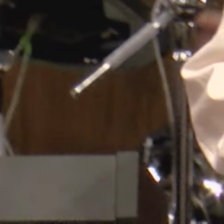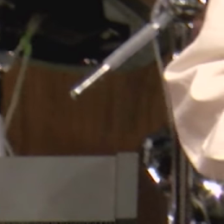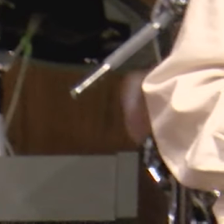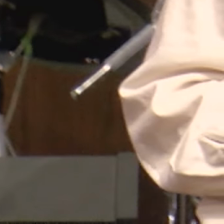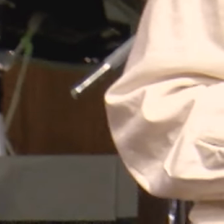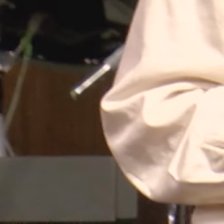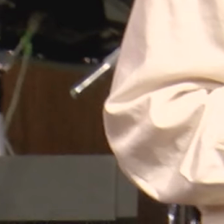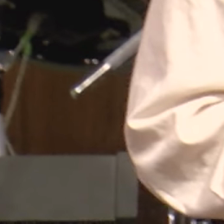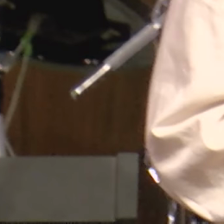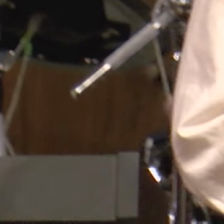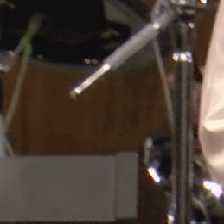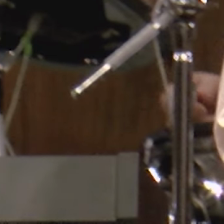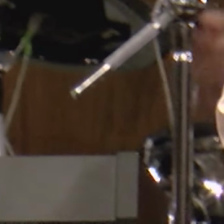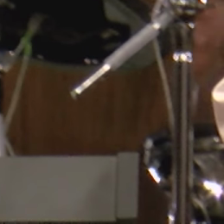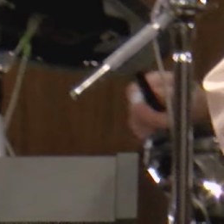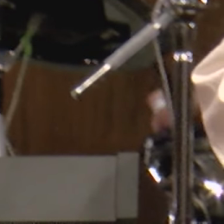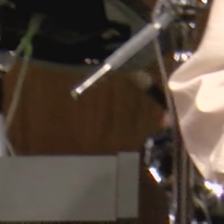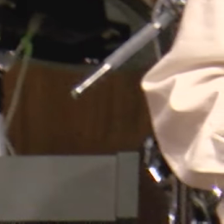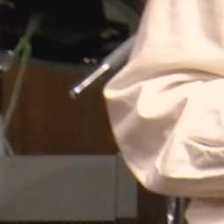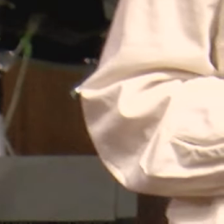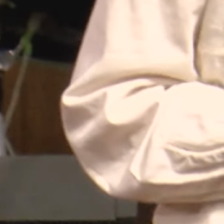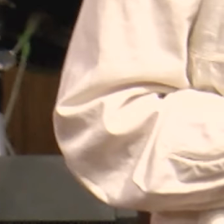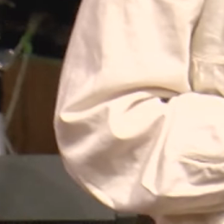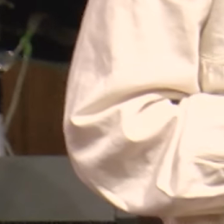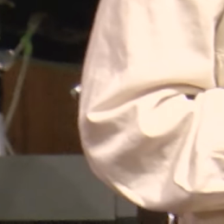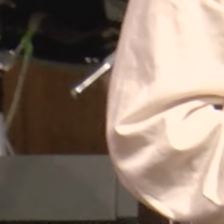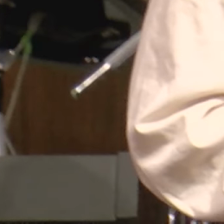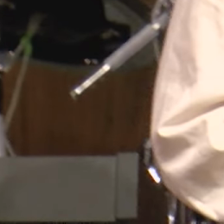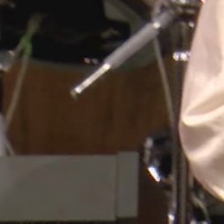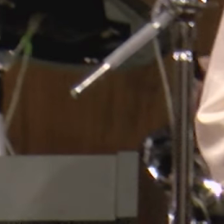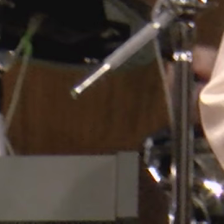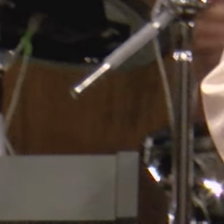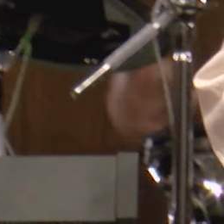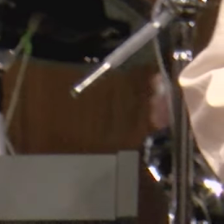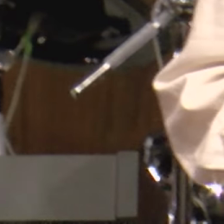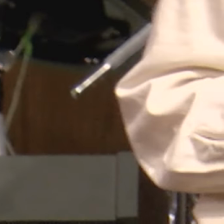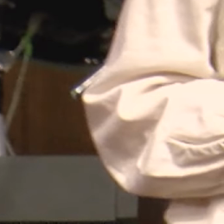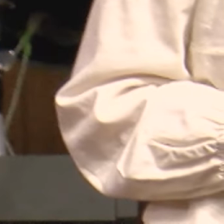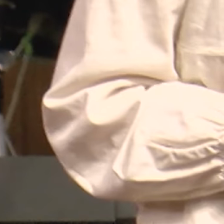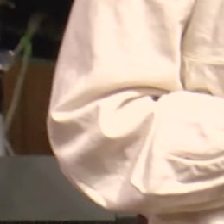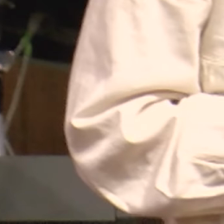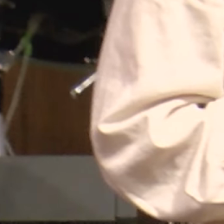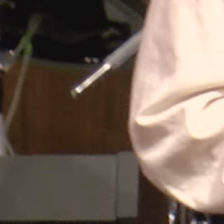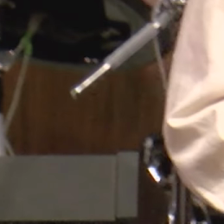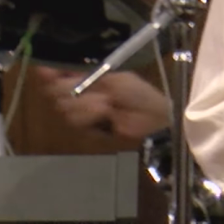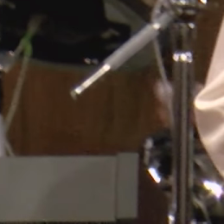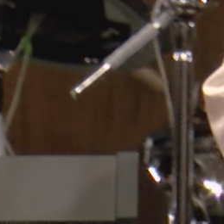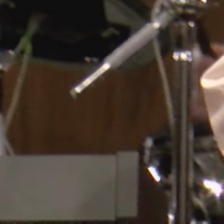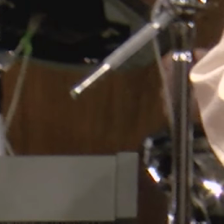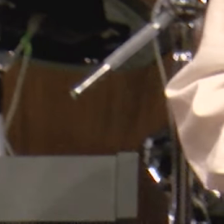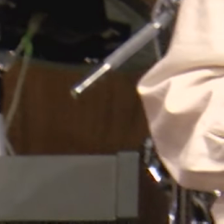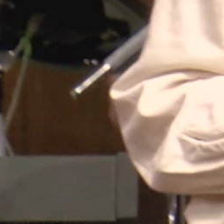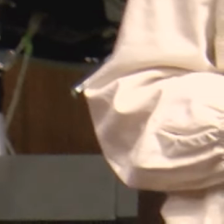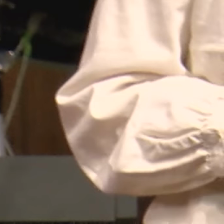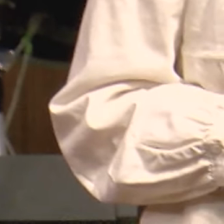being powerful. We thank you that you are the God of gods. You are the great I am,